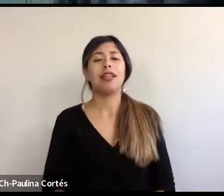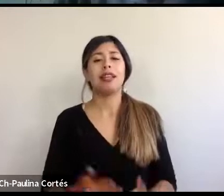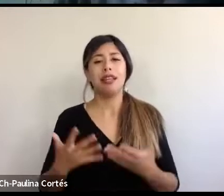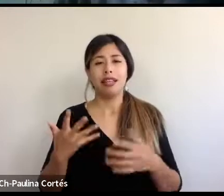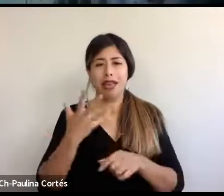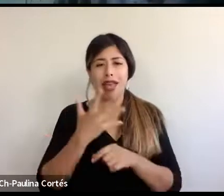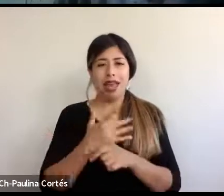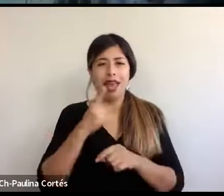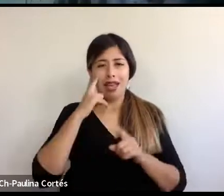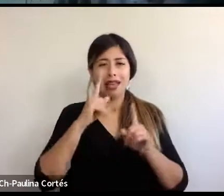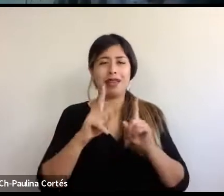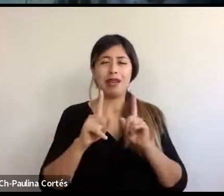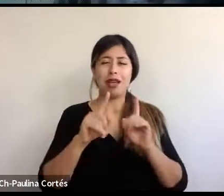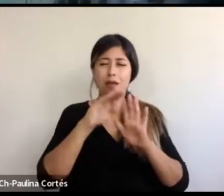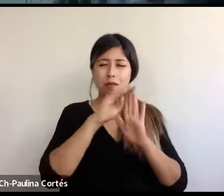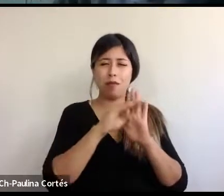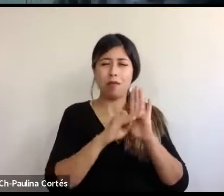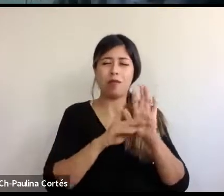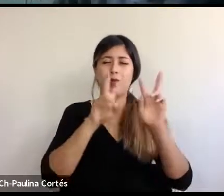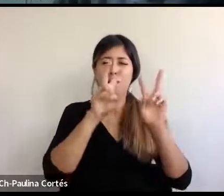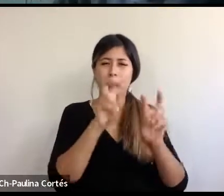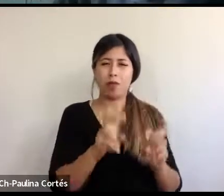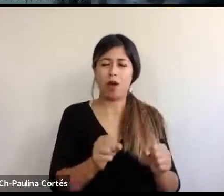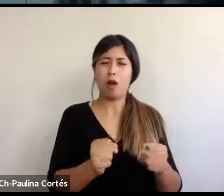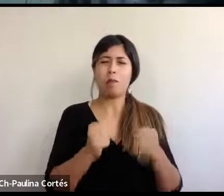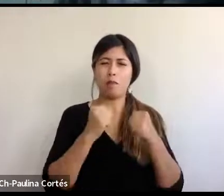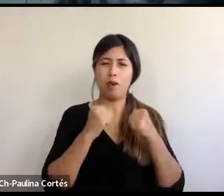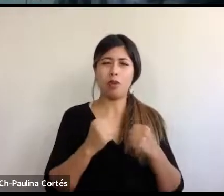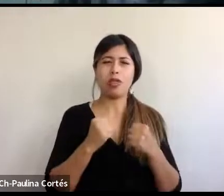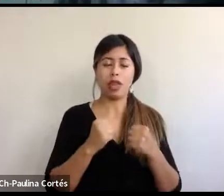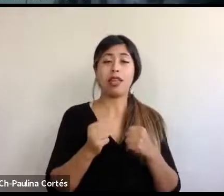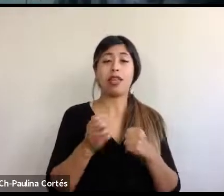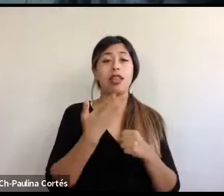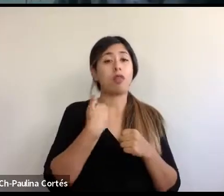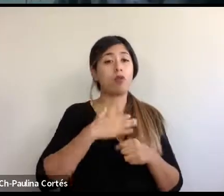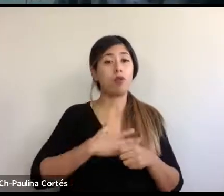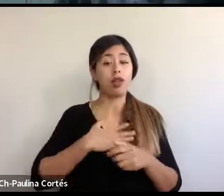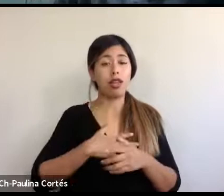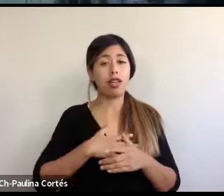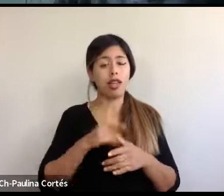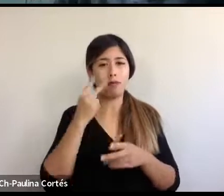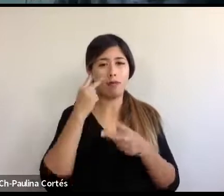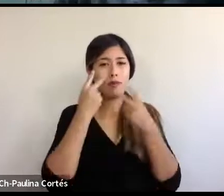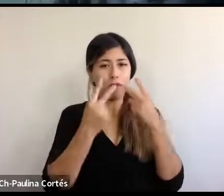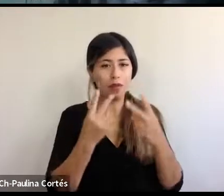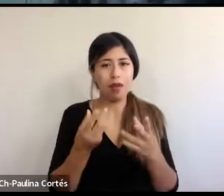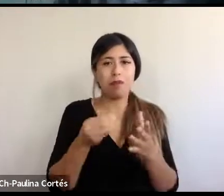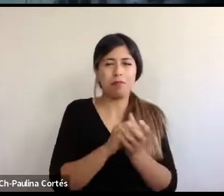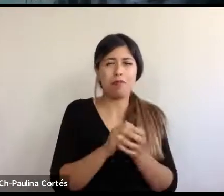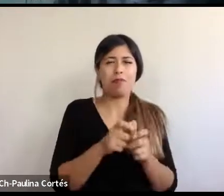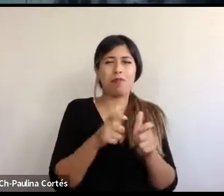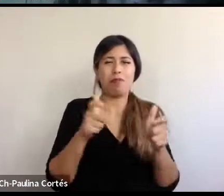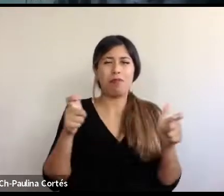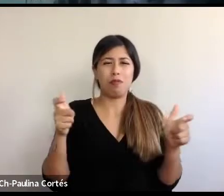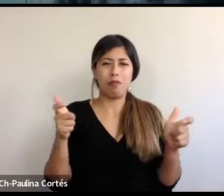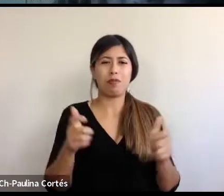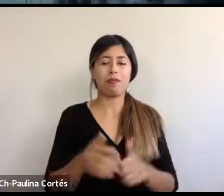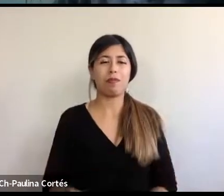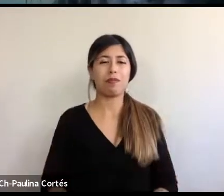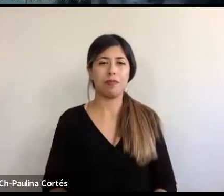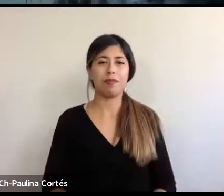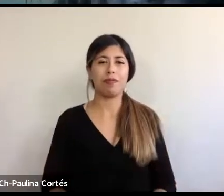something that we really want to look at in our programming structure. And we also want to maintain our program